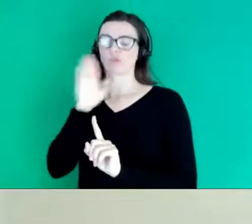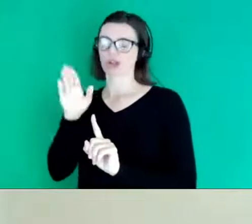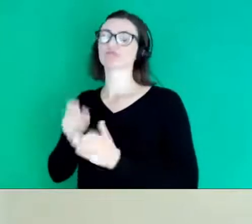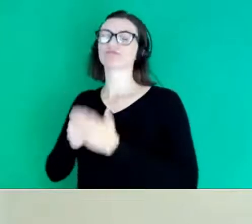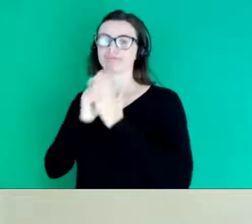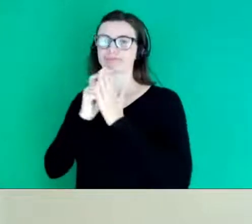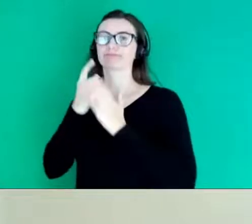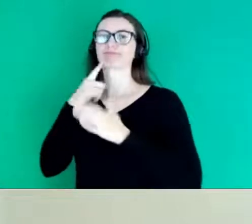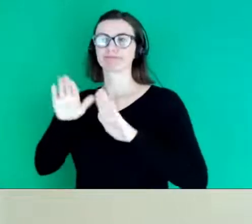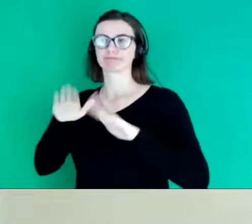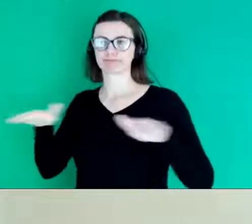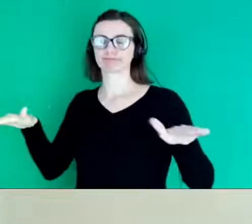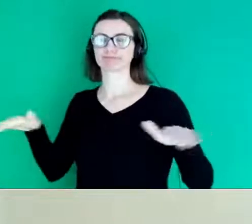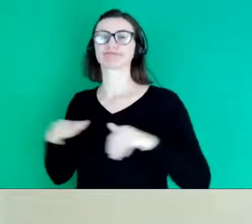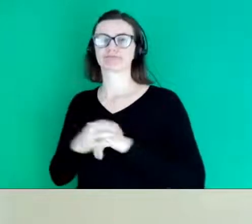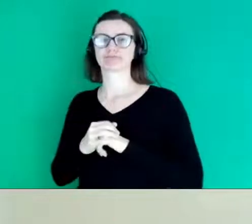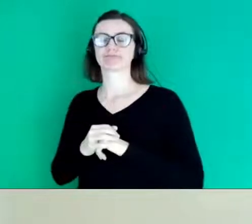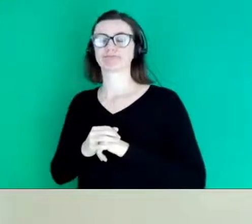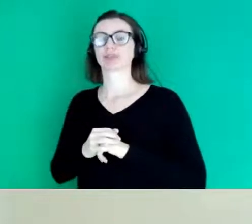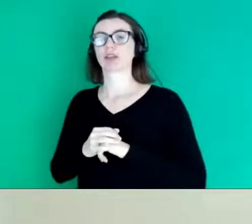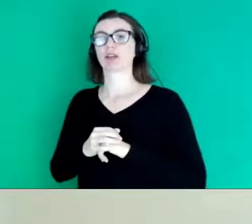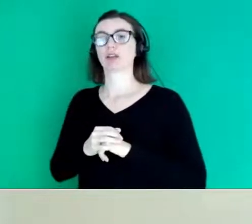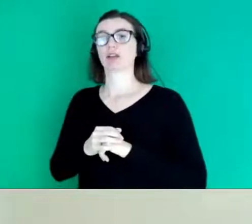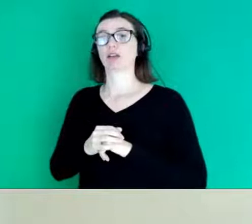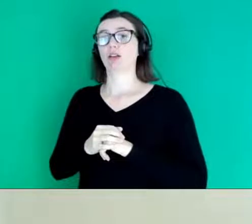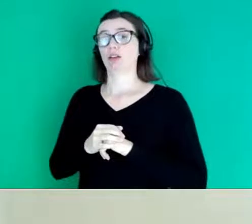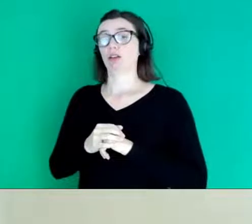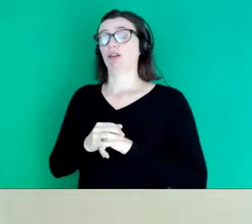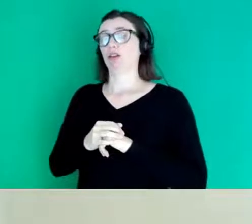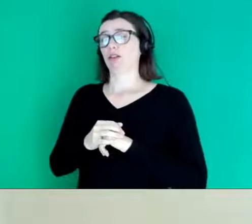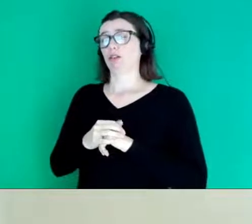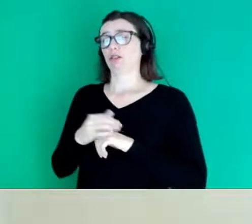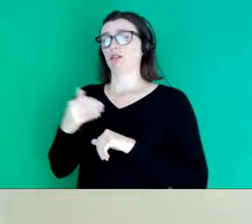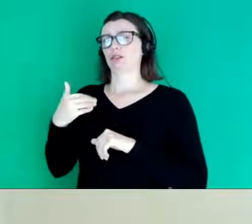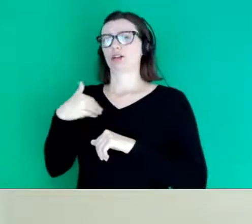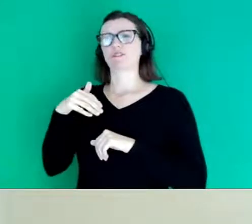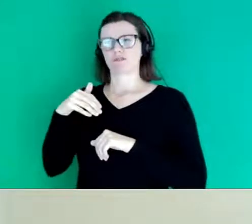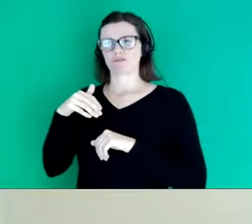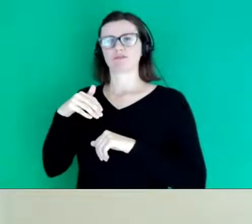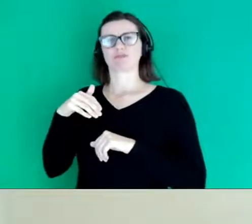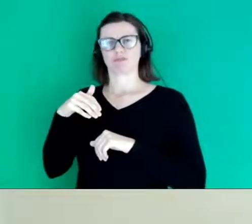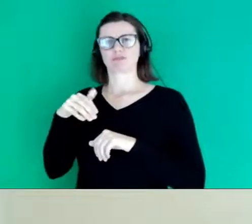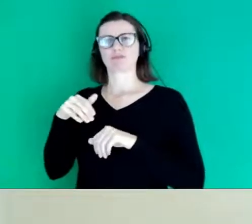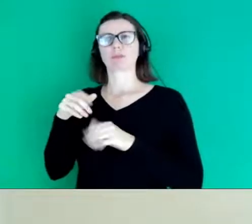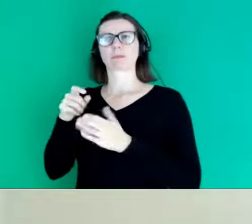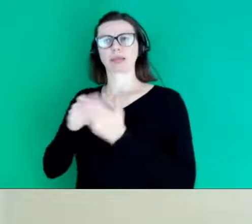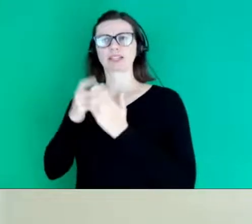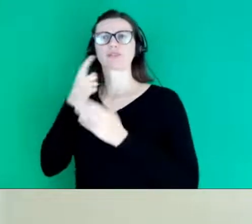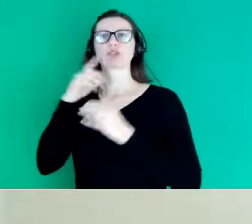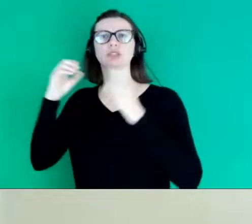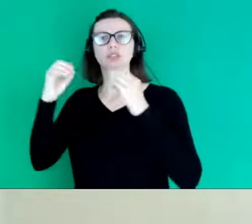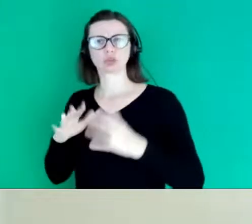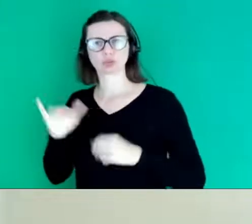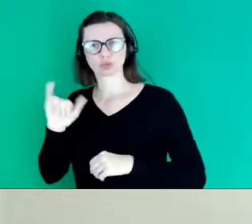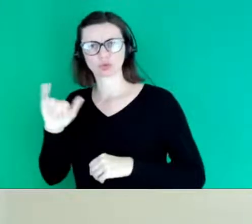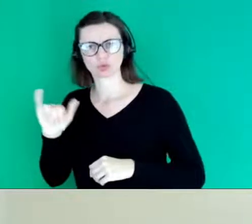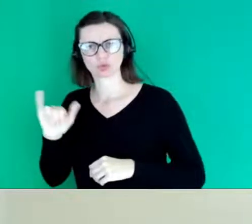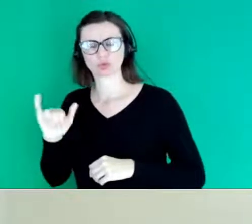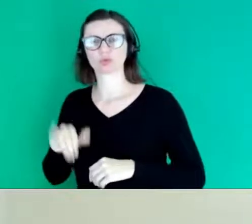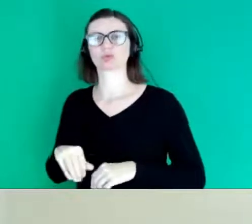children. And there are also mandates for the teachers. But once this